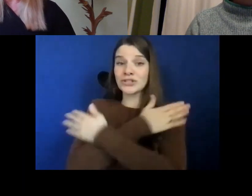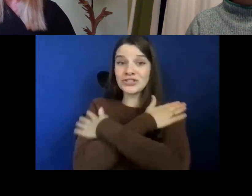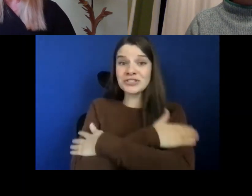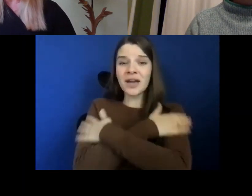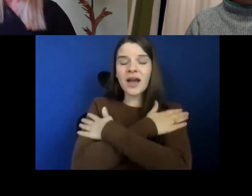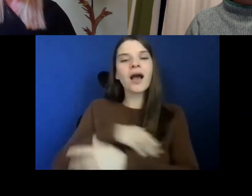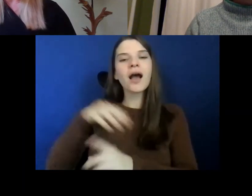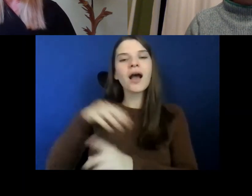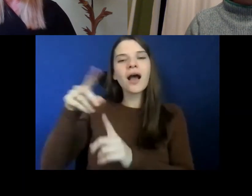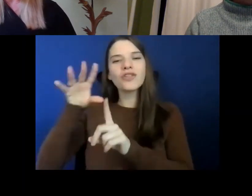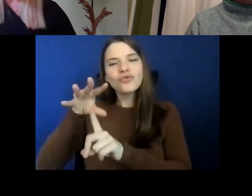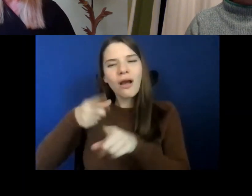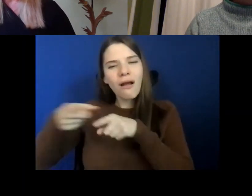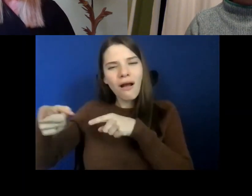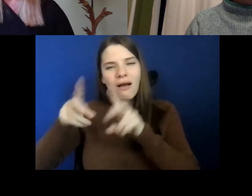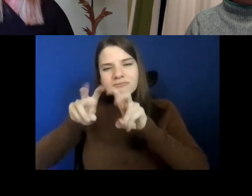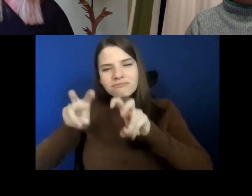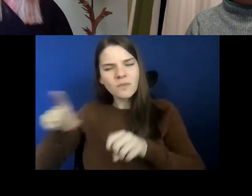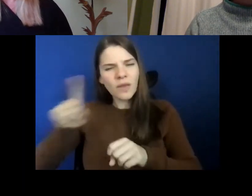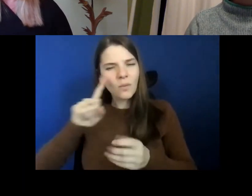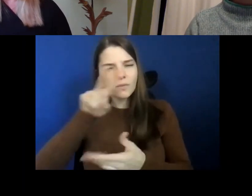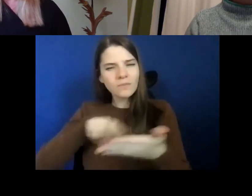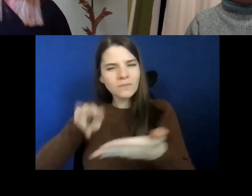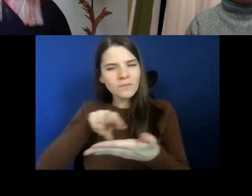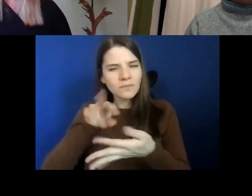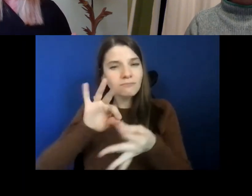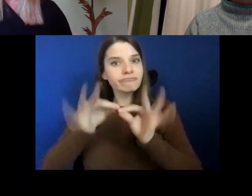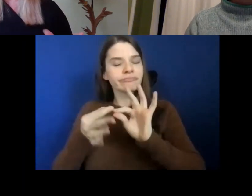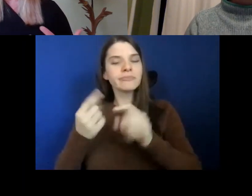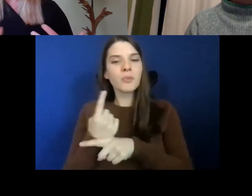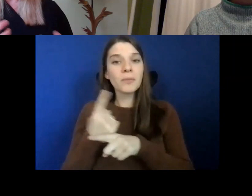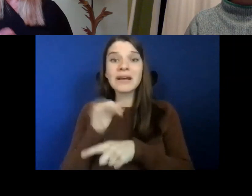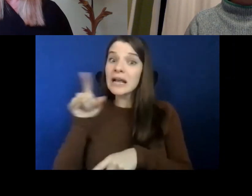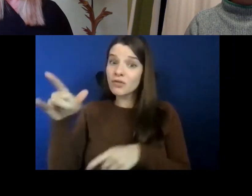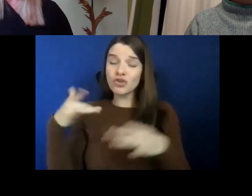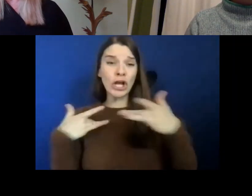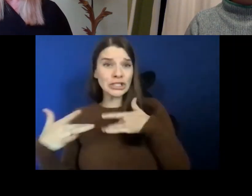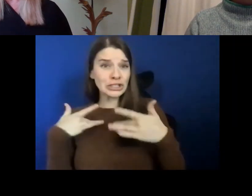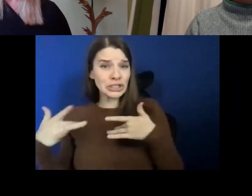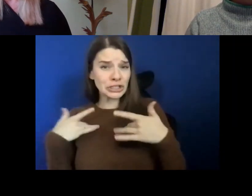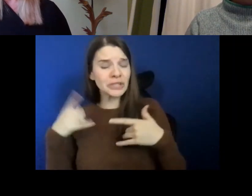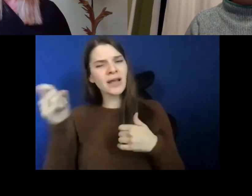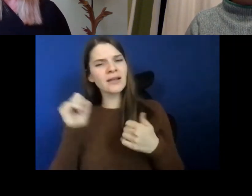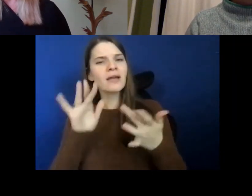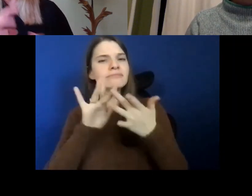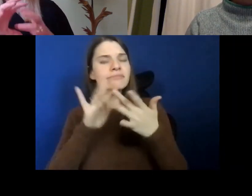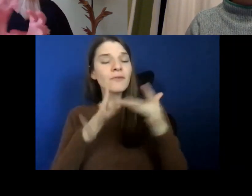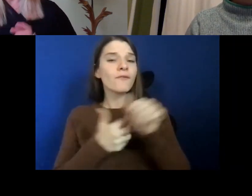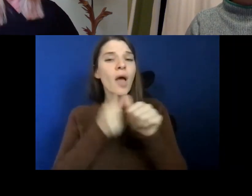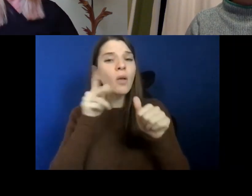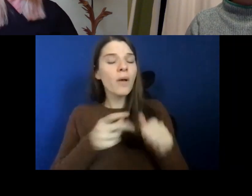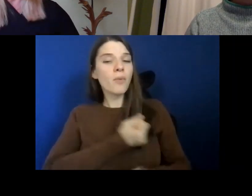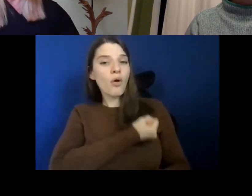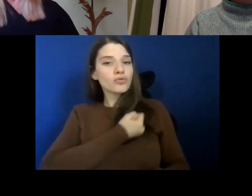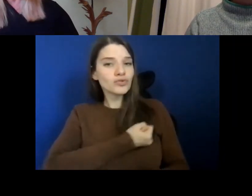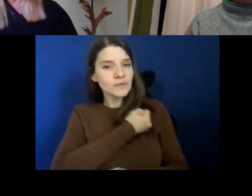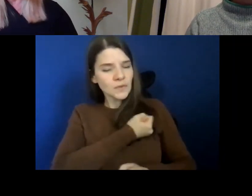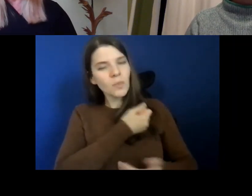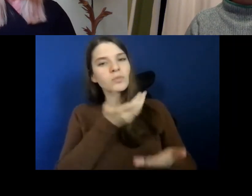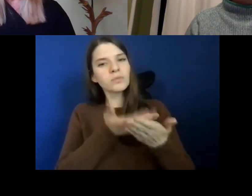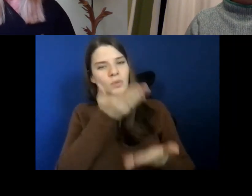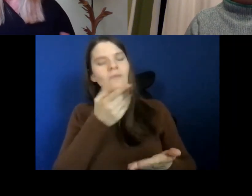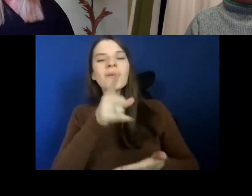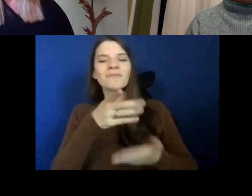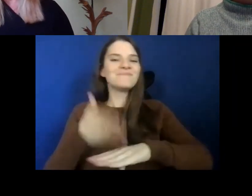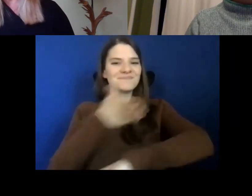can interpret it appropriately. If they have any concern, they can always do a follow-up ultrasound and prove that it got